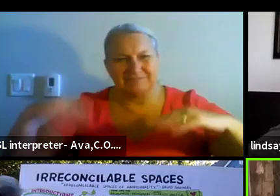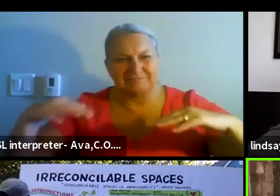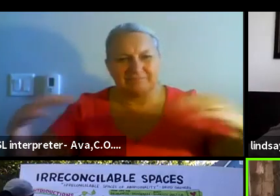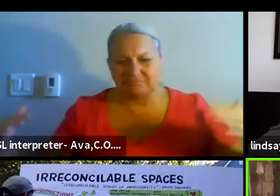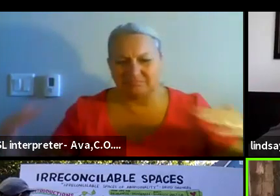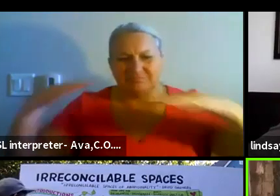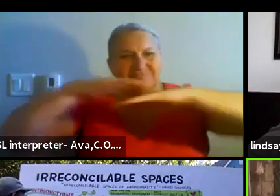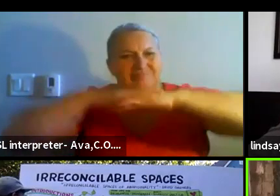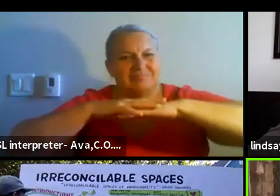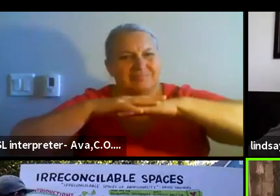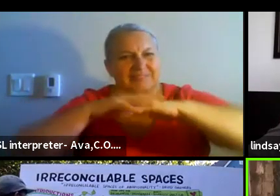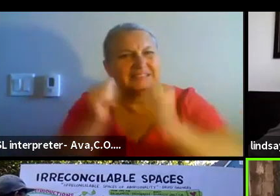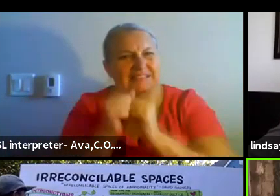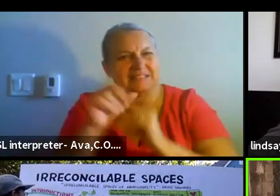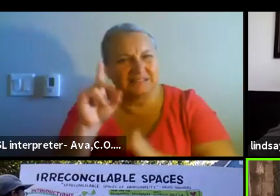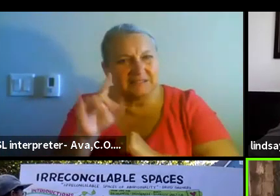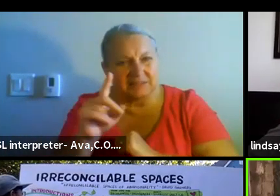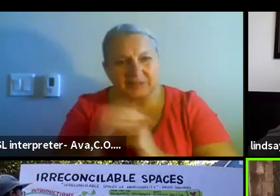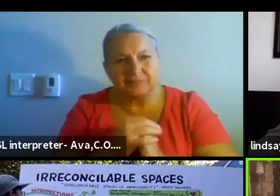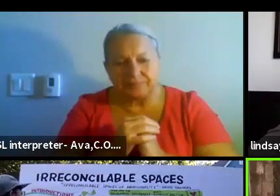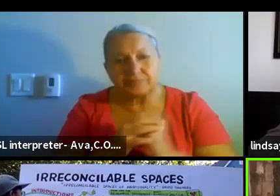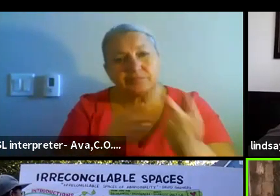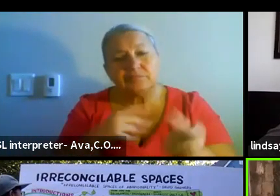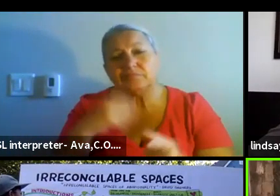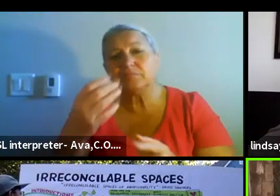you to consider that